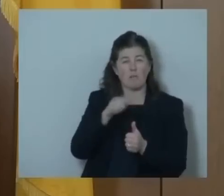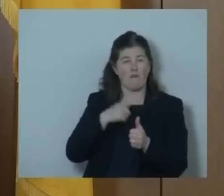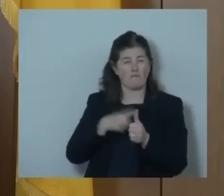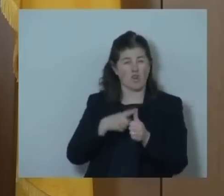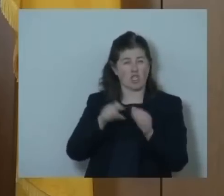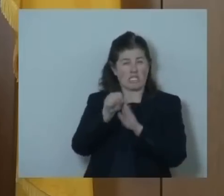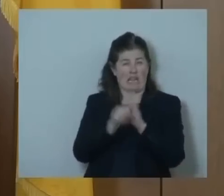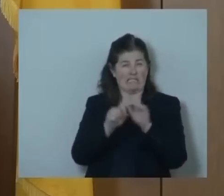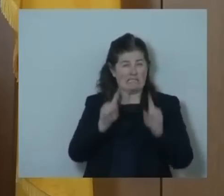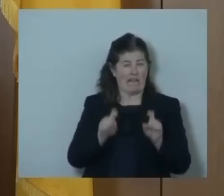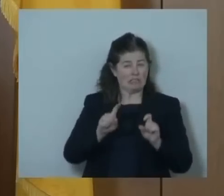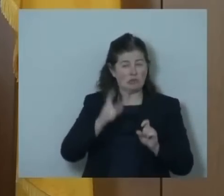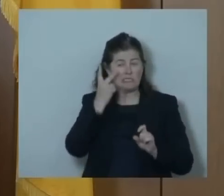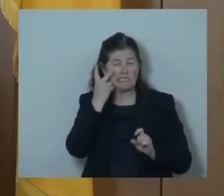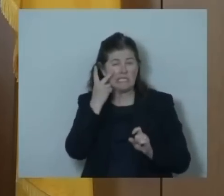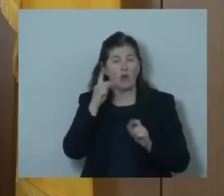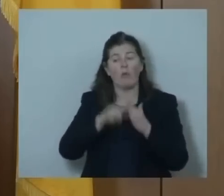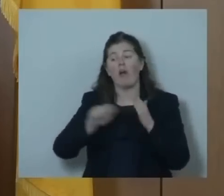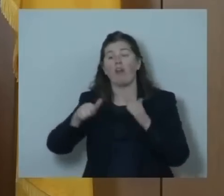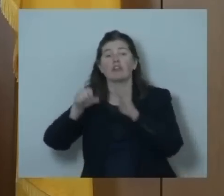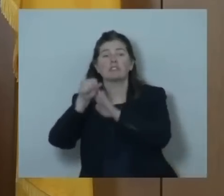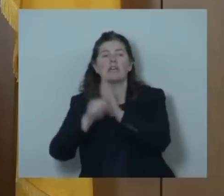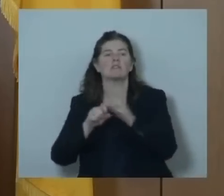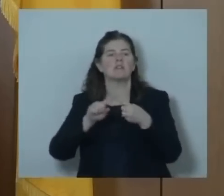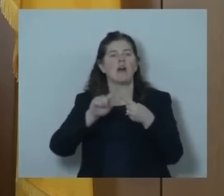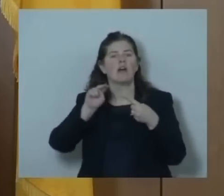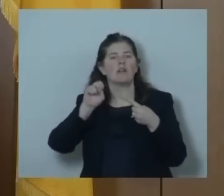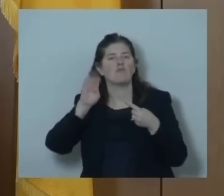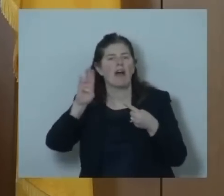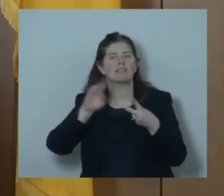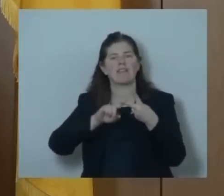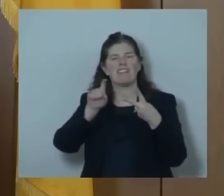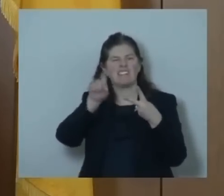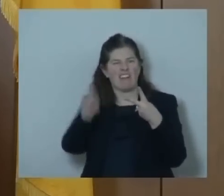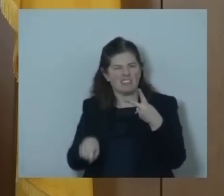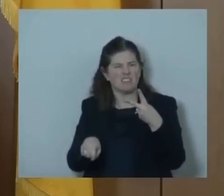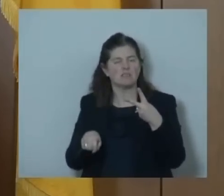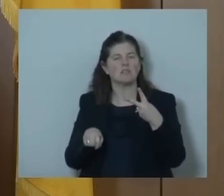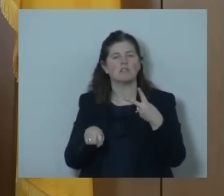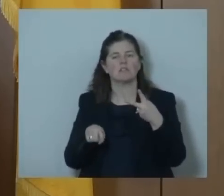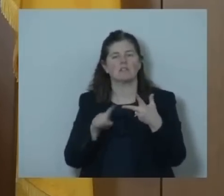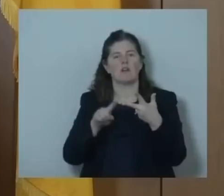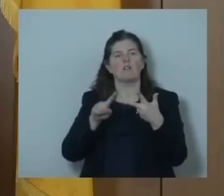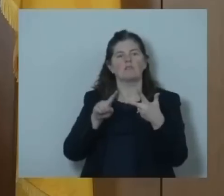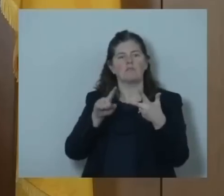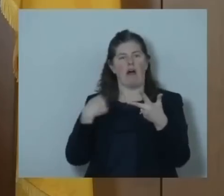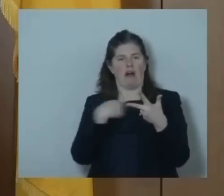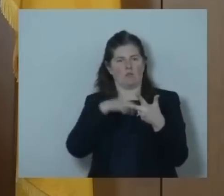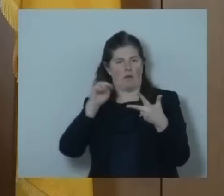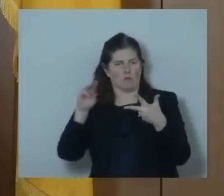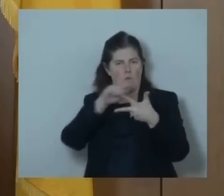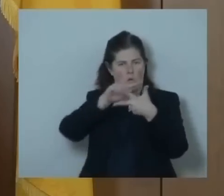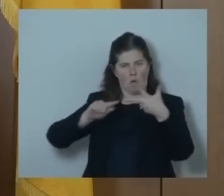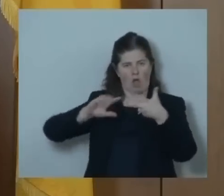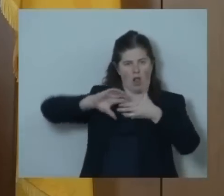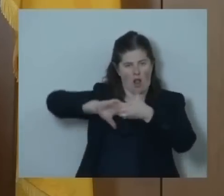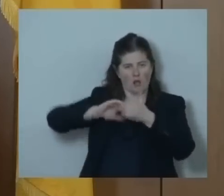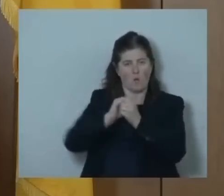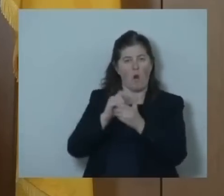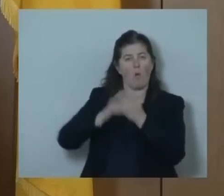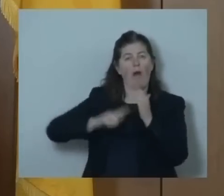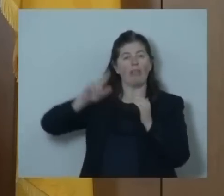state with several other states, including Nebraska and Texas, in what the federal government wants to